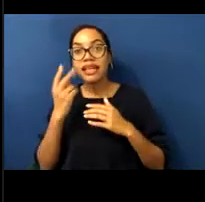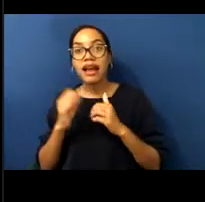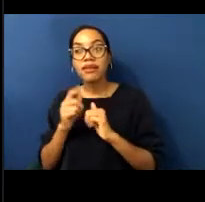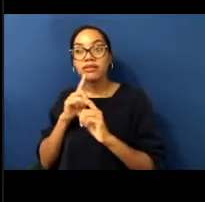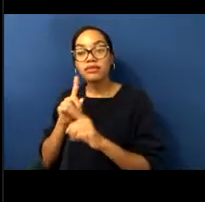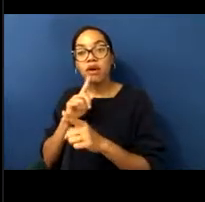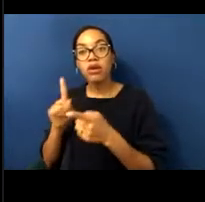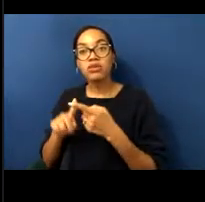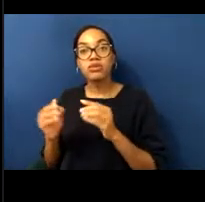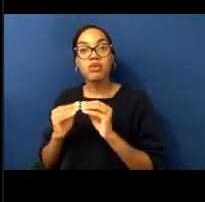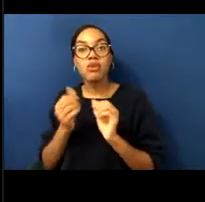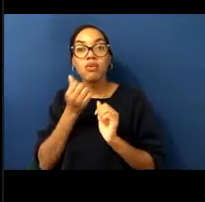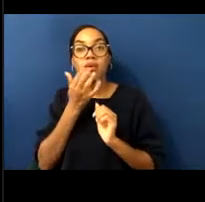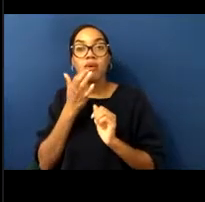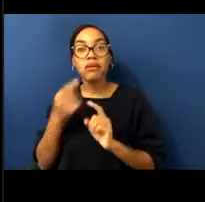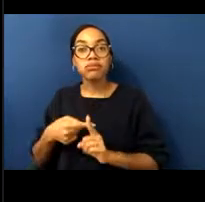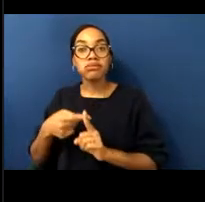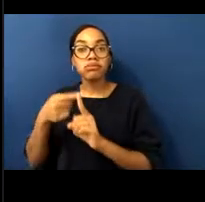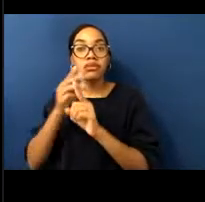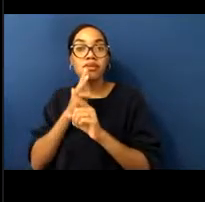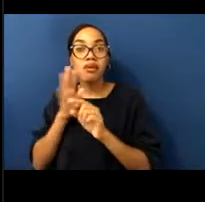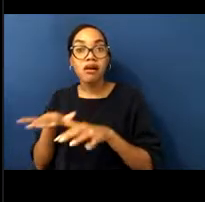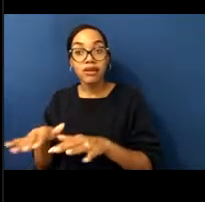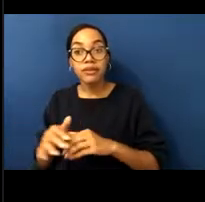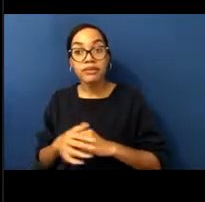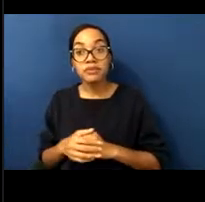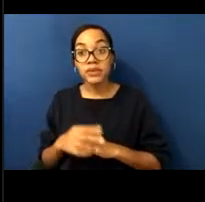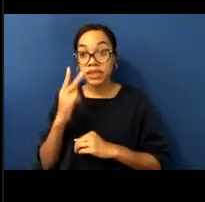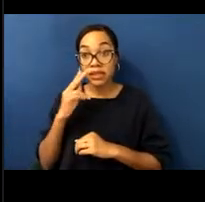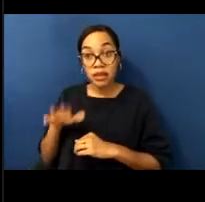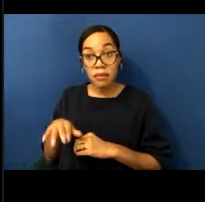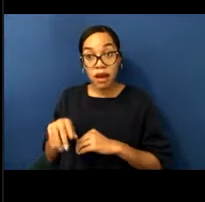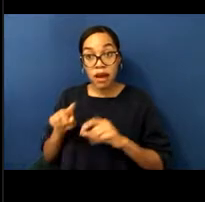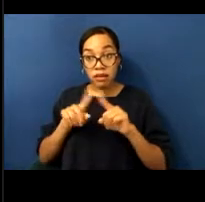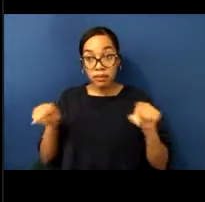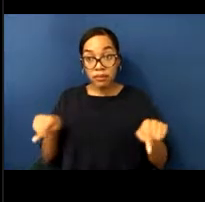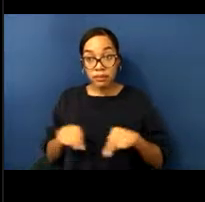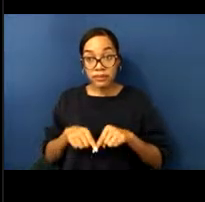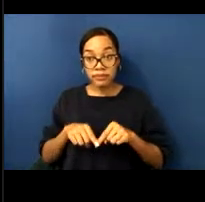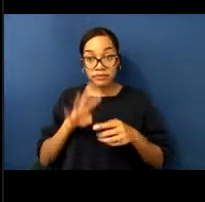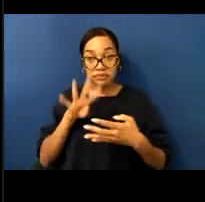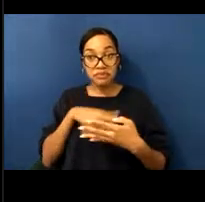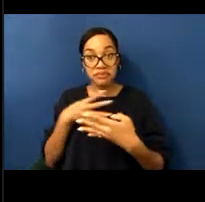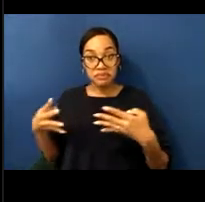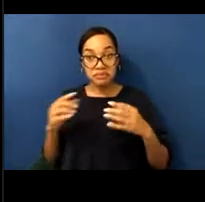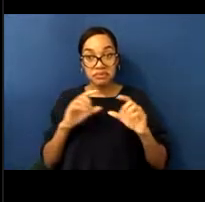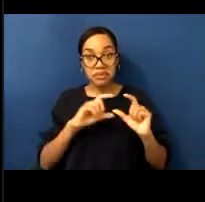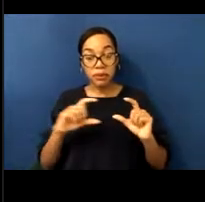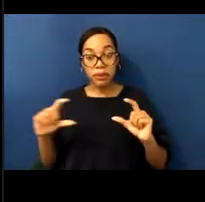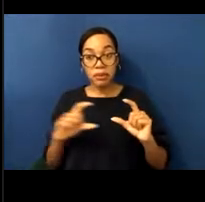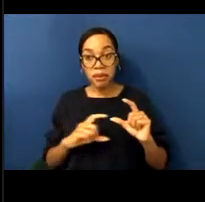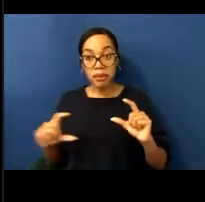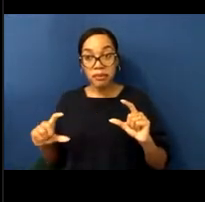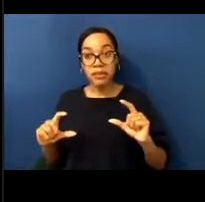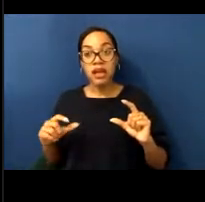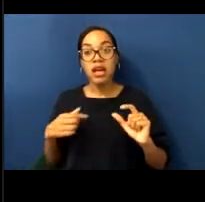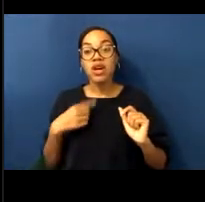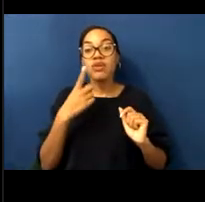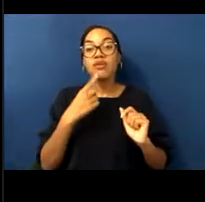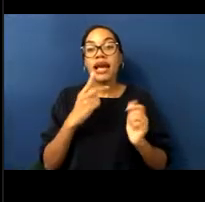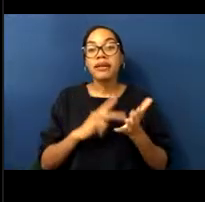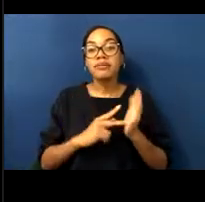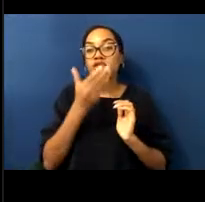no surprise, what we found was that if you look at the bottom figure here, the red areas indicate what we would call good loggerhead turtle